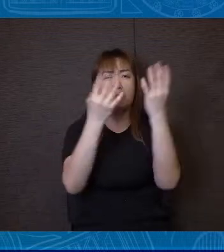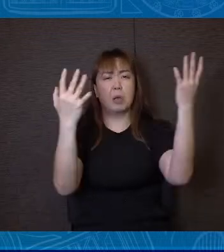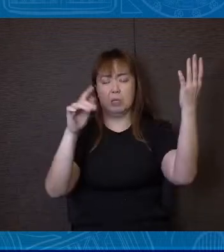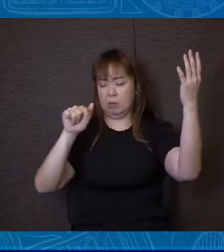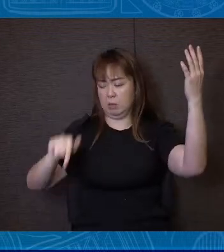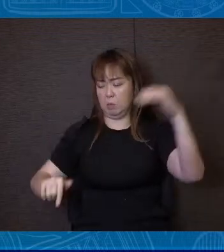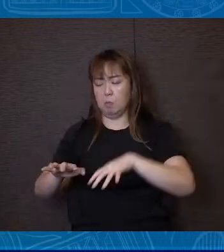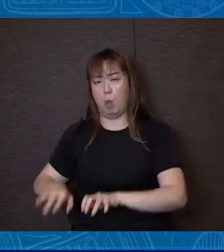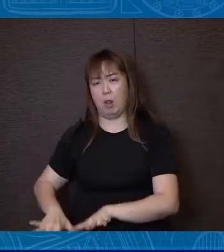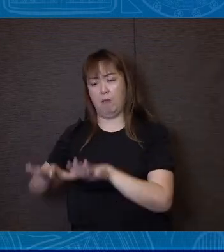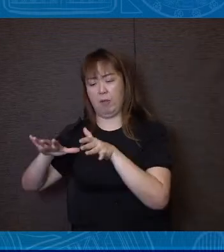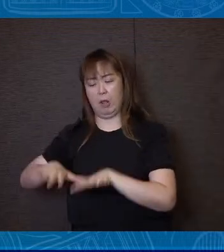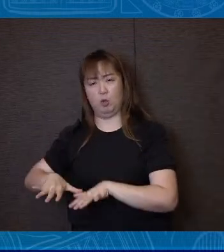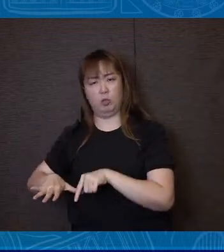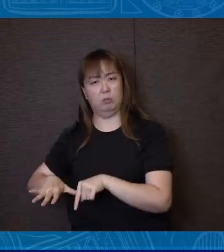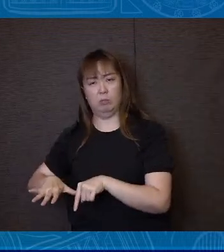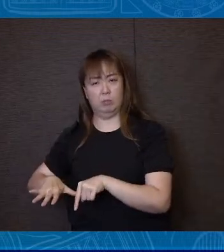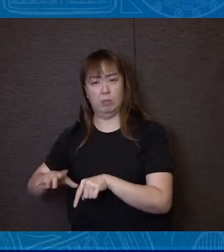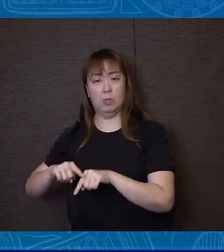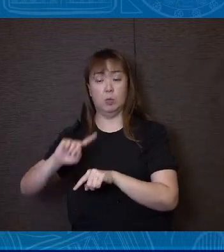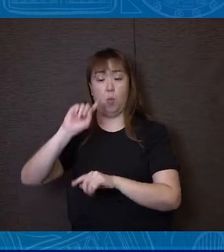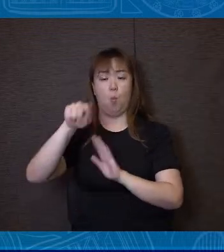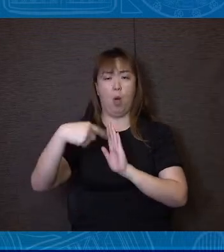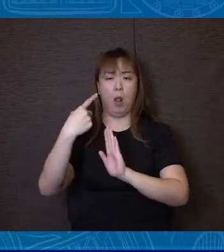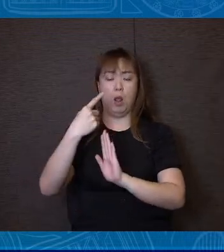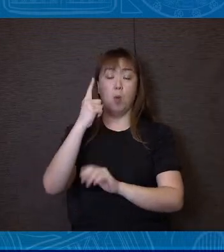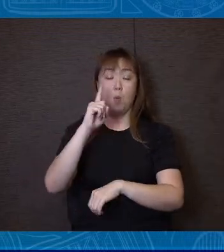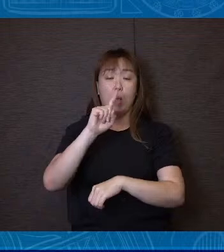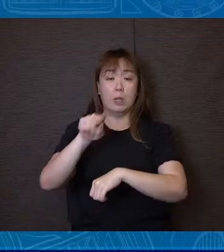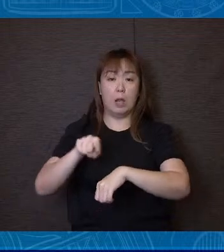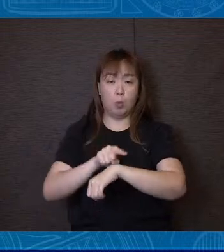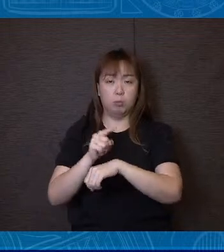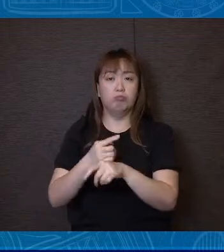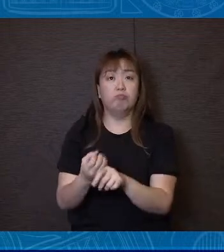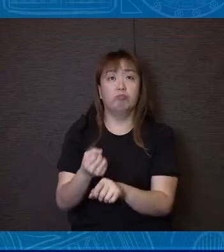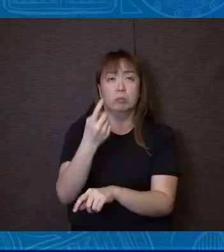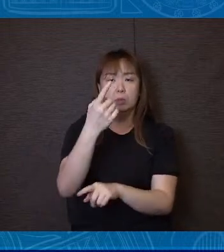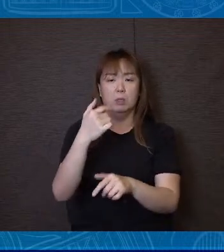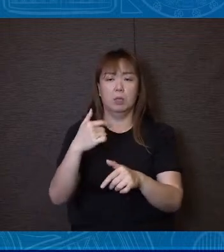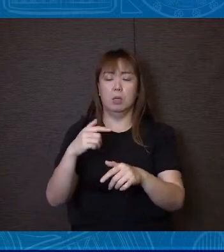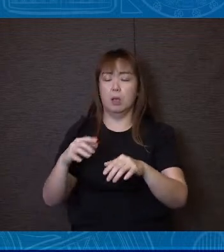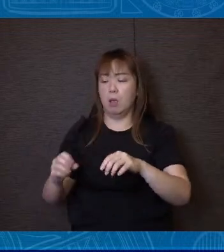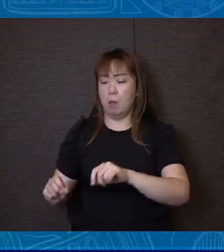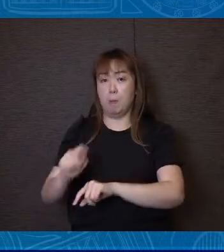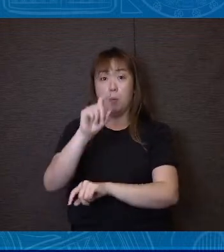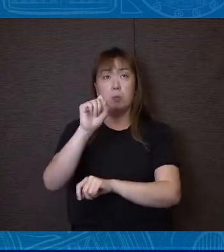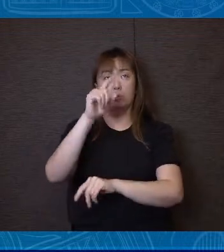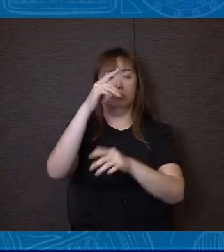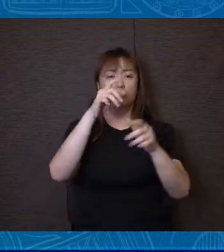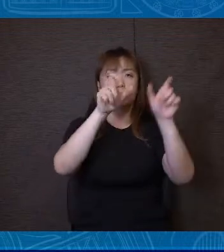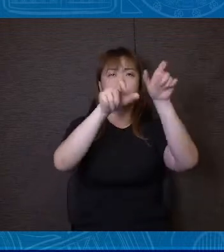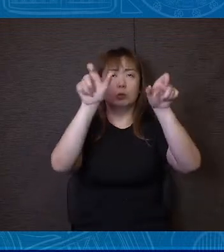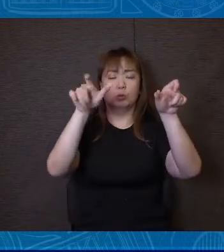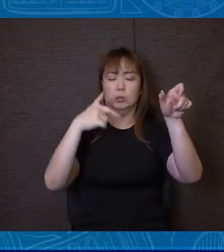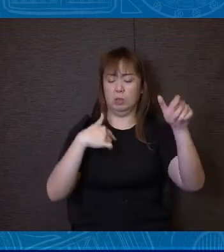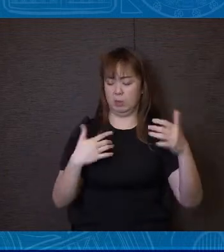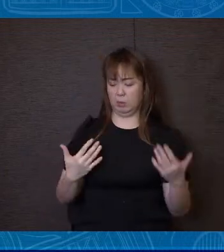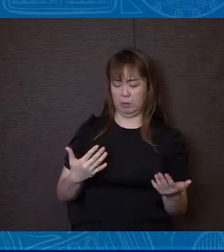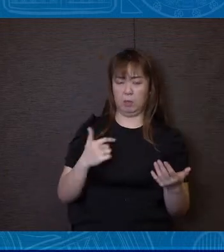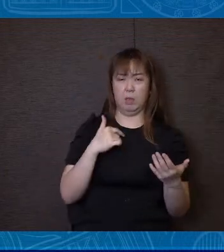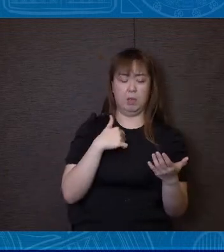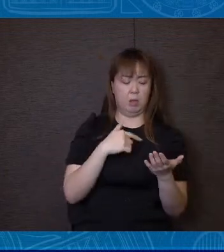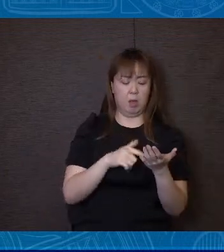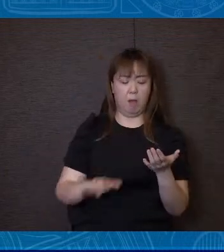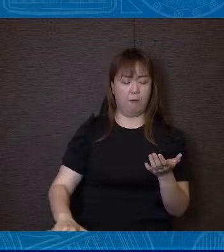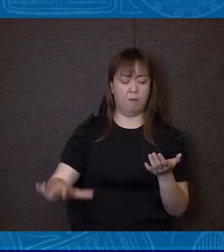or even, just an hour away, maybe in Rizal or something. This could create distrust, because they'd say, it's nowhere near me. Why are you sending me a